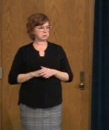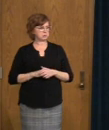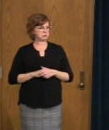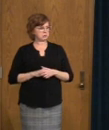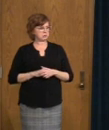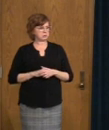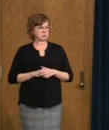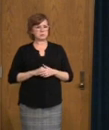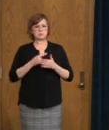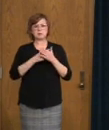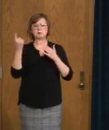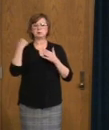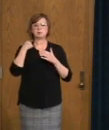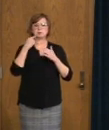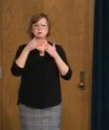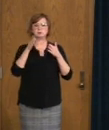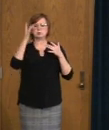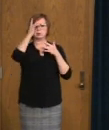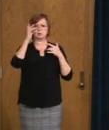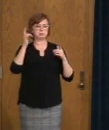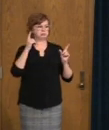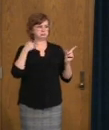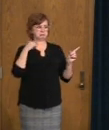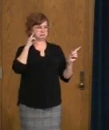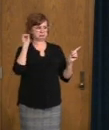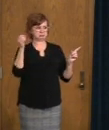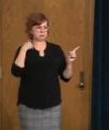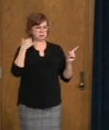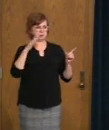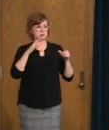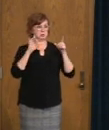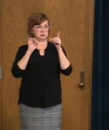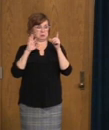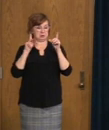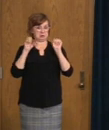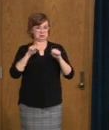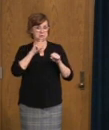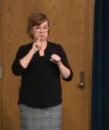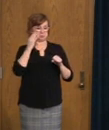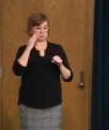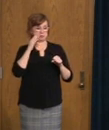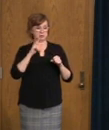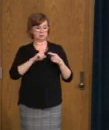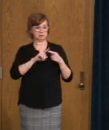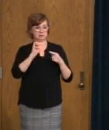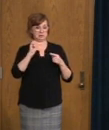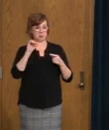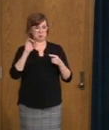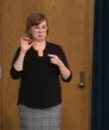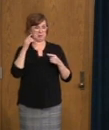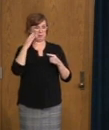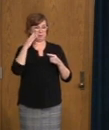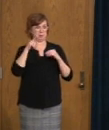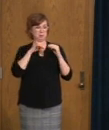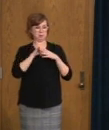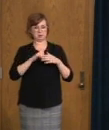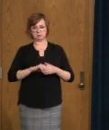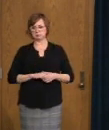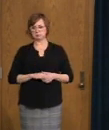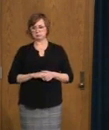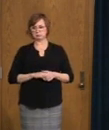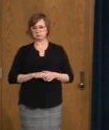last week or a week and a half ago. I don't know. Derek, do you know, is EOC aware of that move?